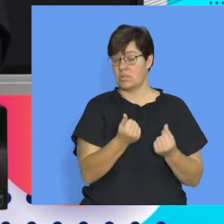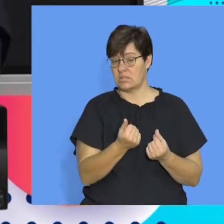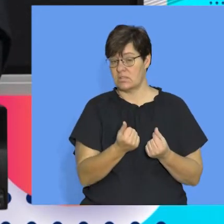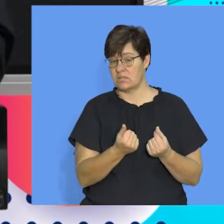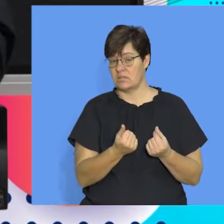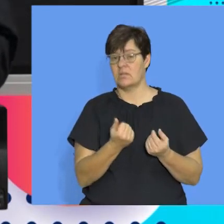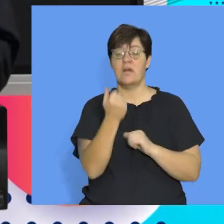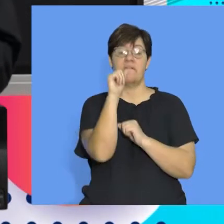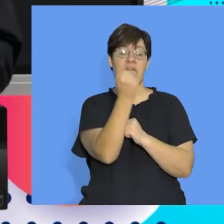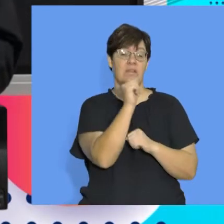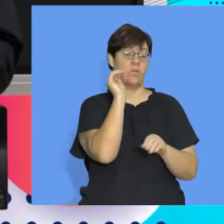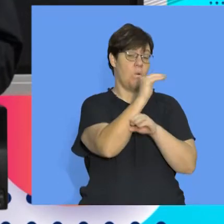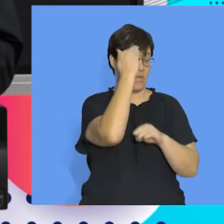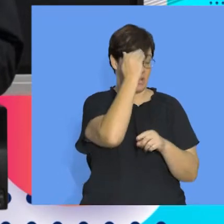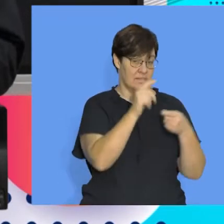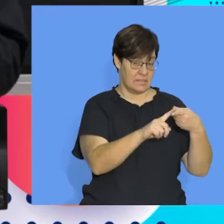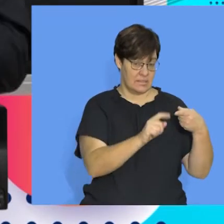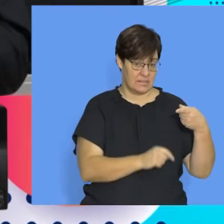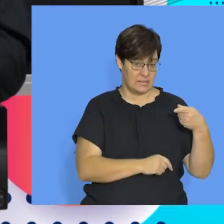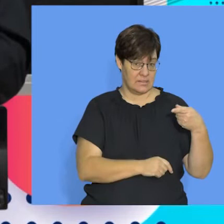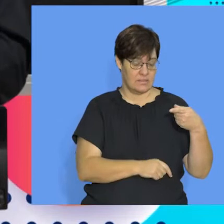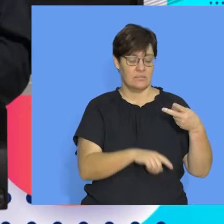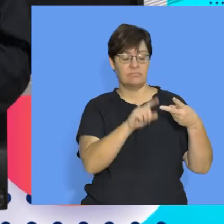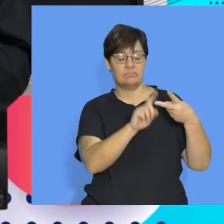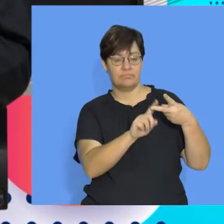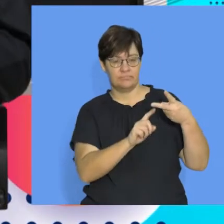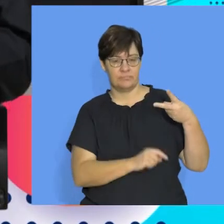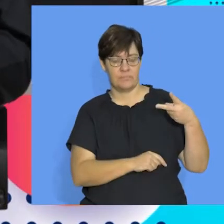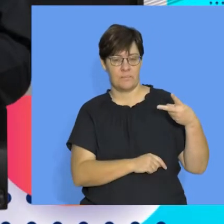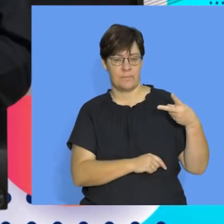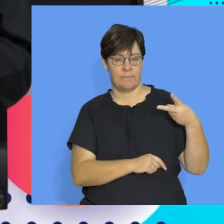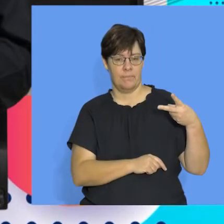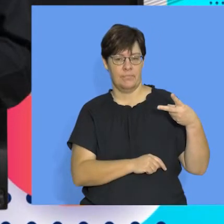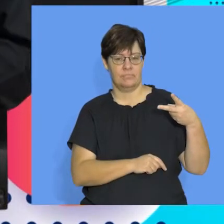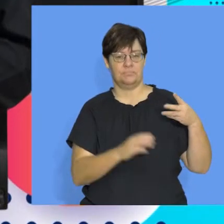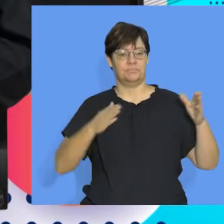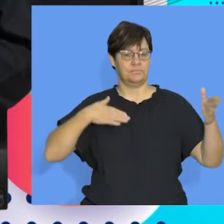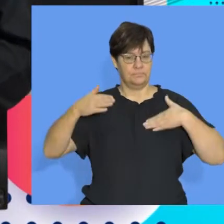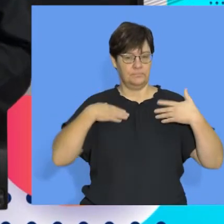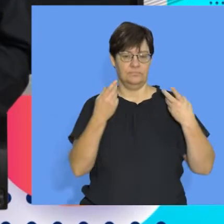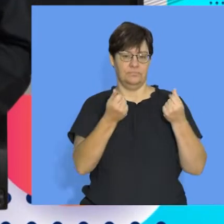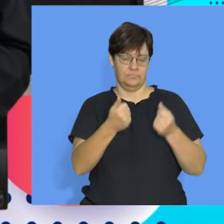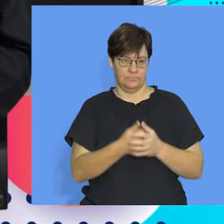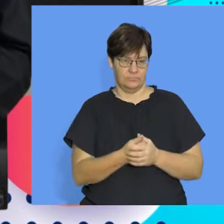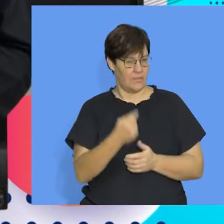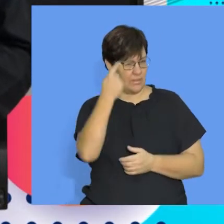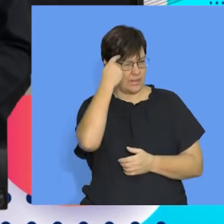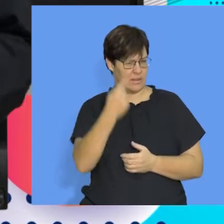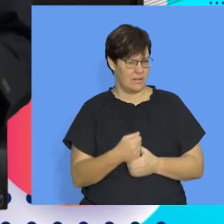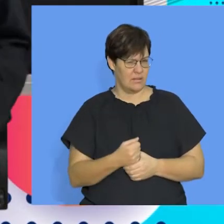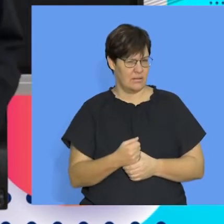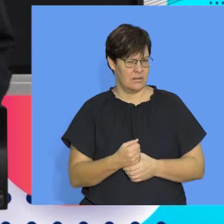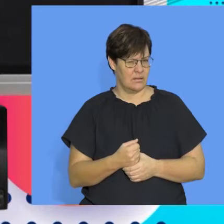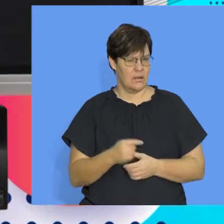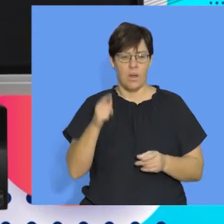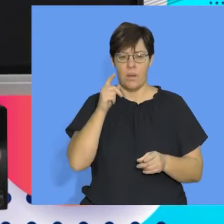your factory overheads plus your admin costs. Think about it. The people